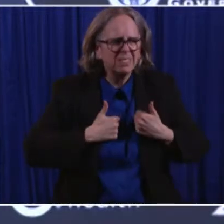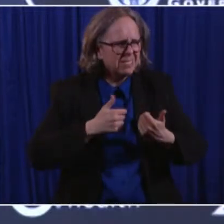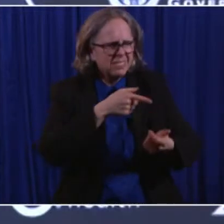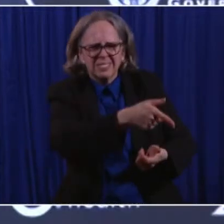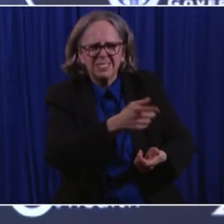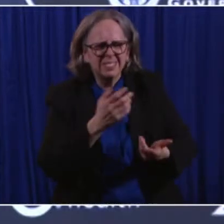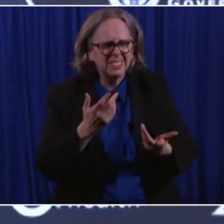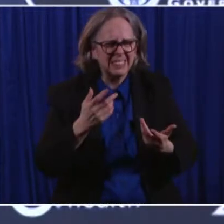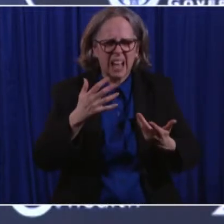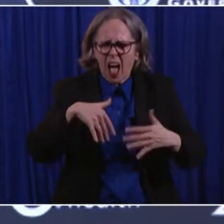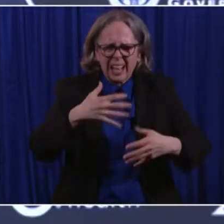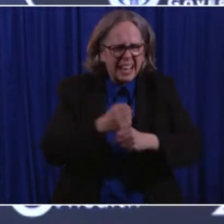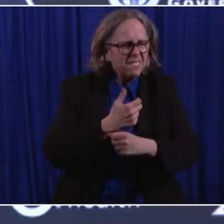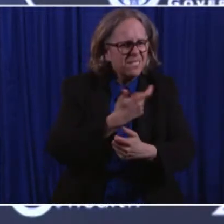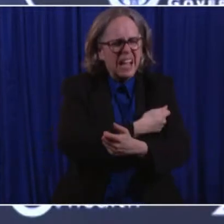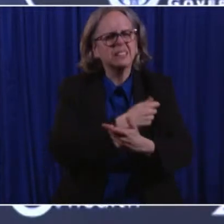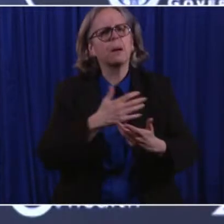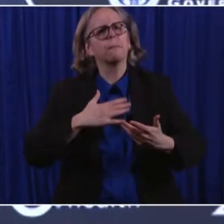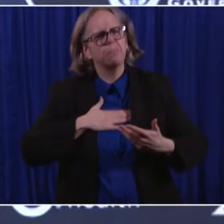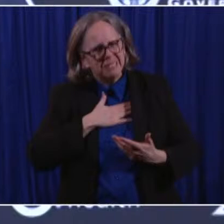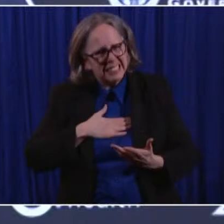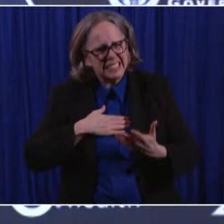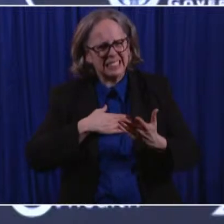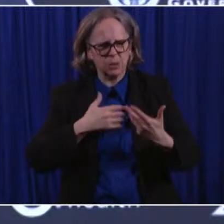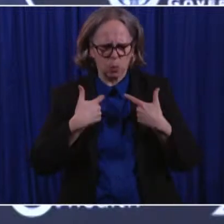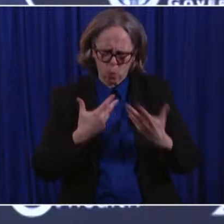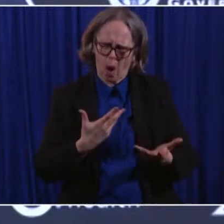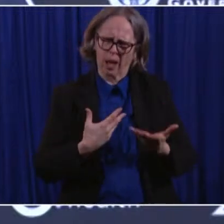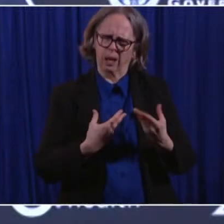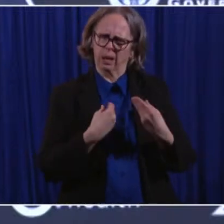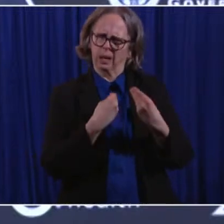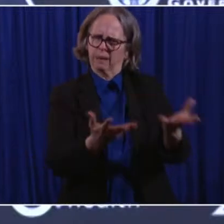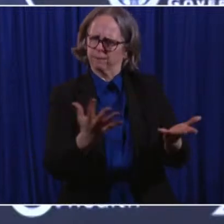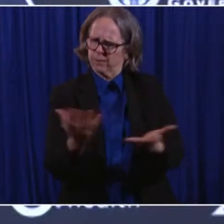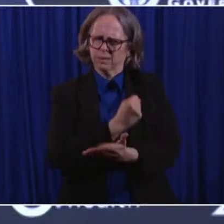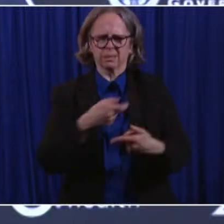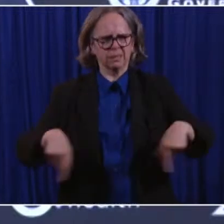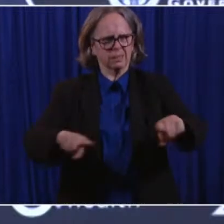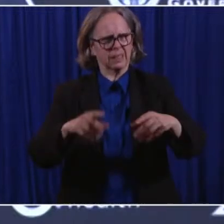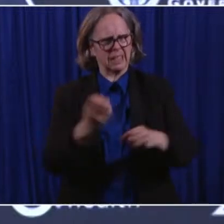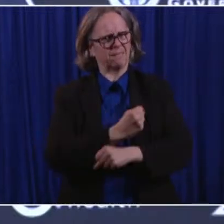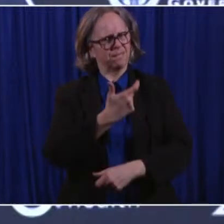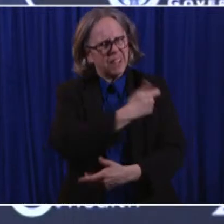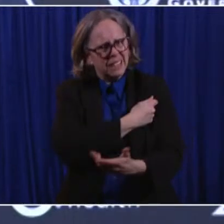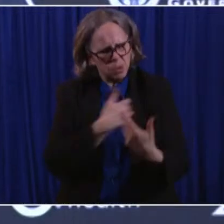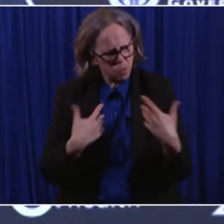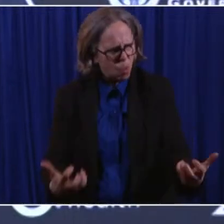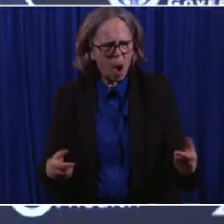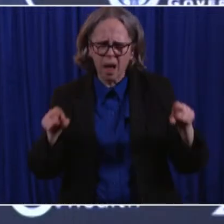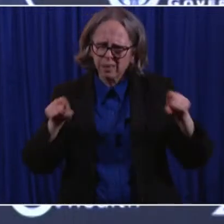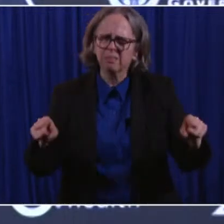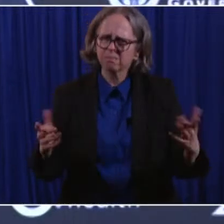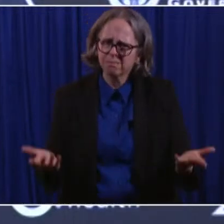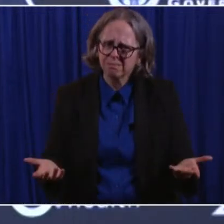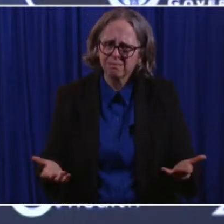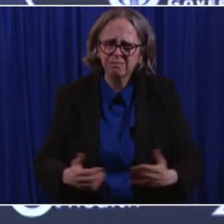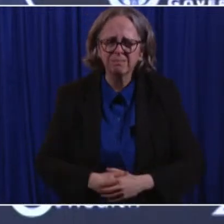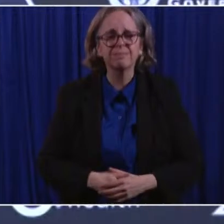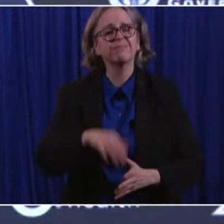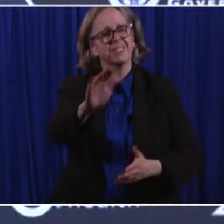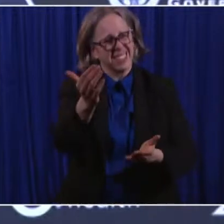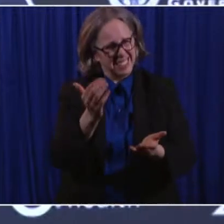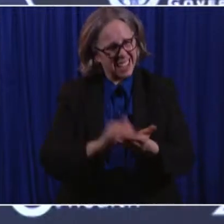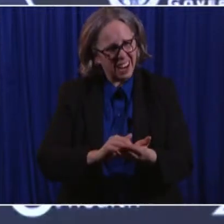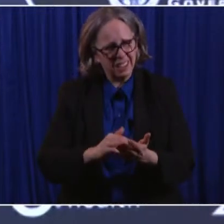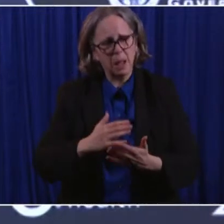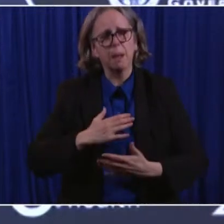need to get them, or at least to offer to everyone that vaccination. We also want to, again, offer it to every